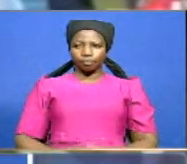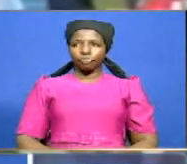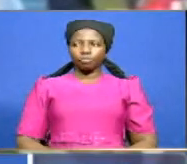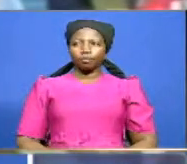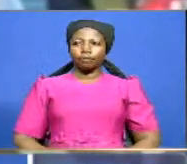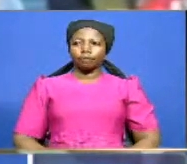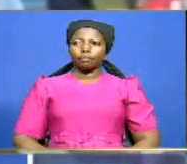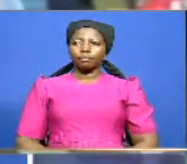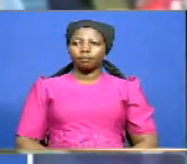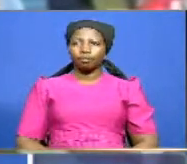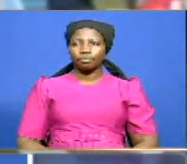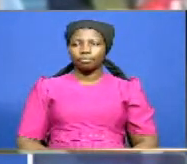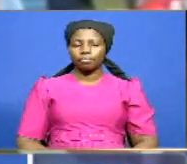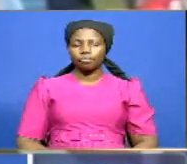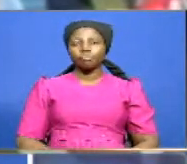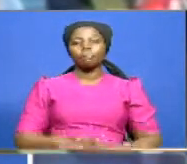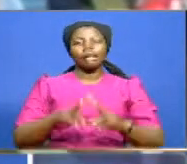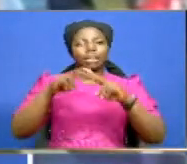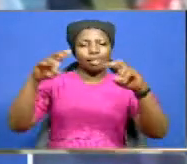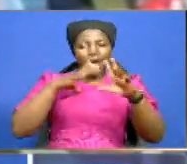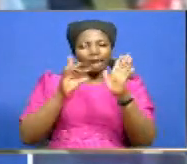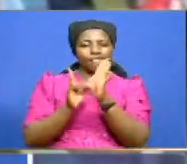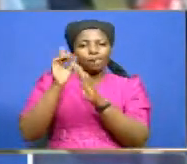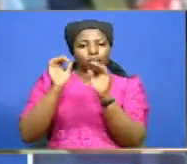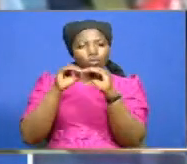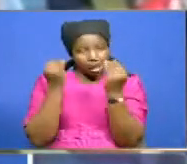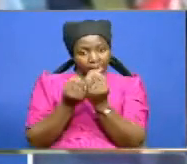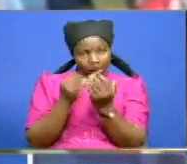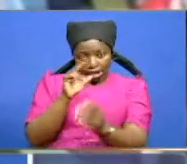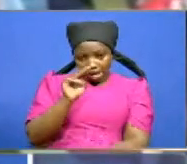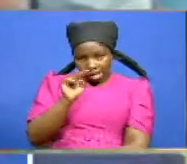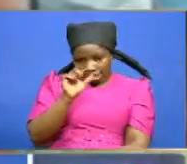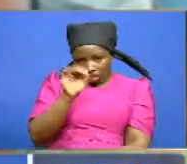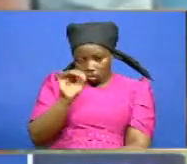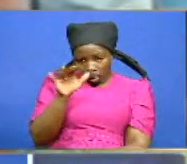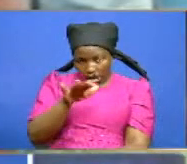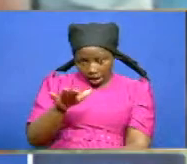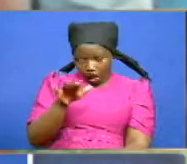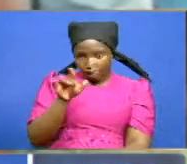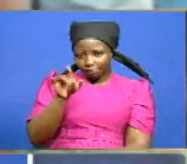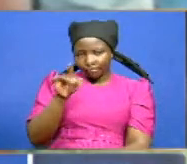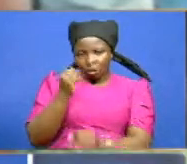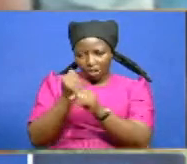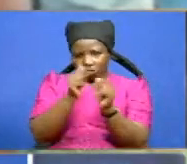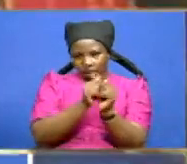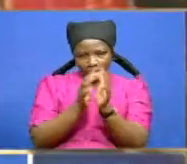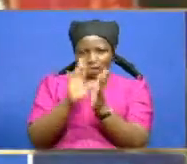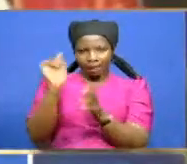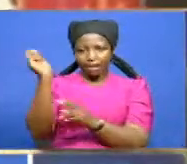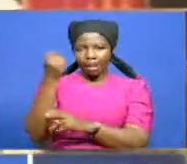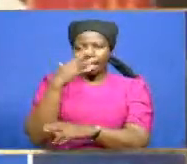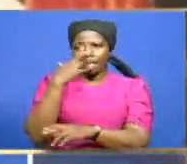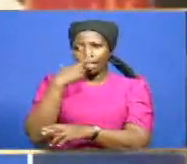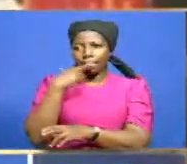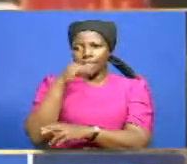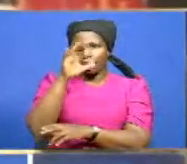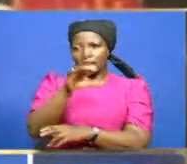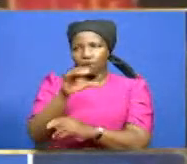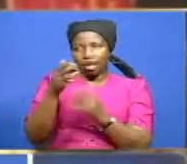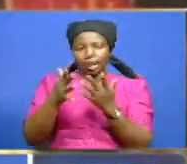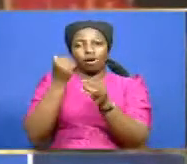Impact Research and Development Organization, a non-governmental organization in collaboration with Kenya Red Cross, are currently conducting